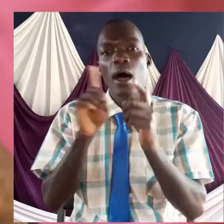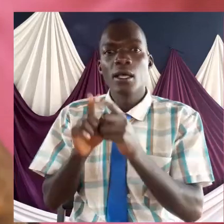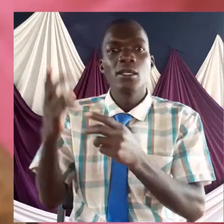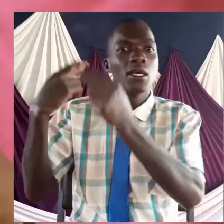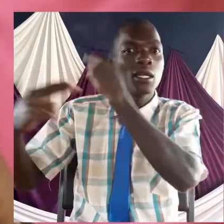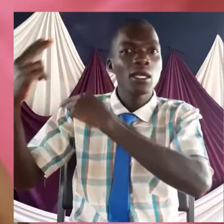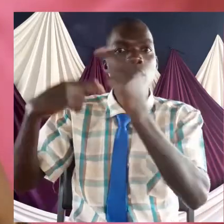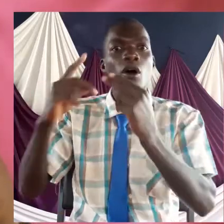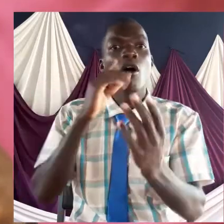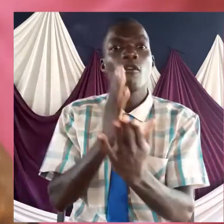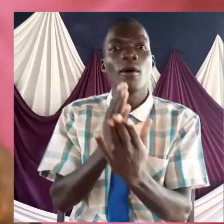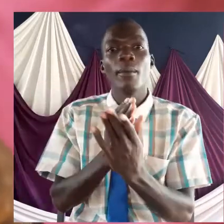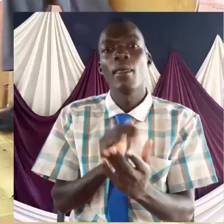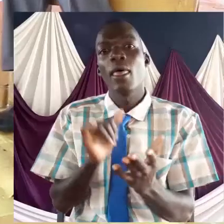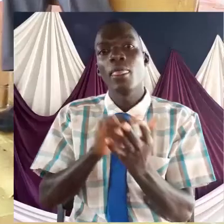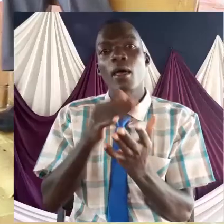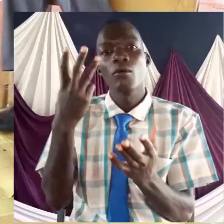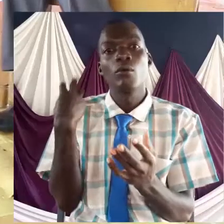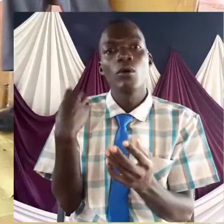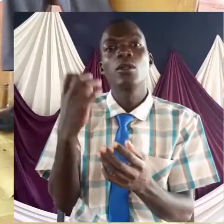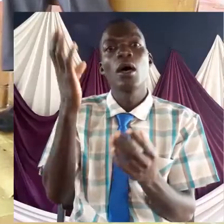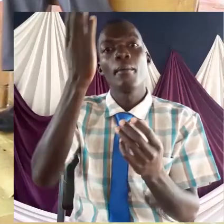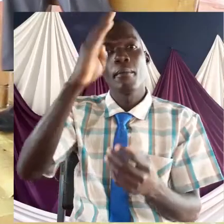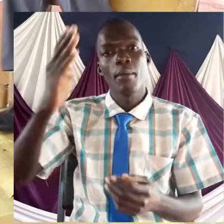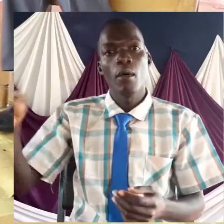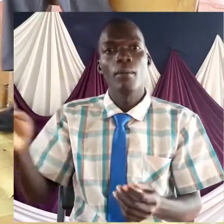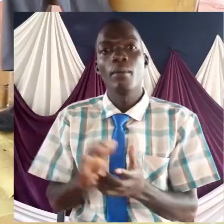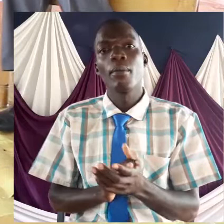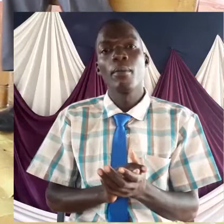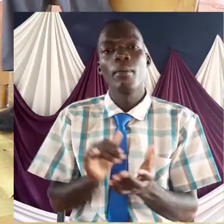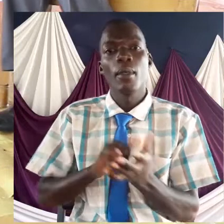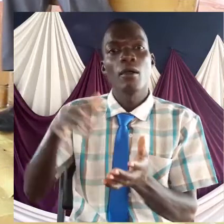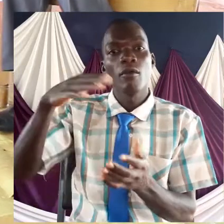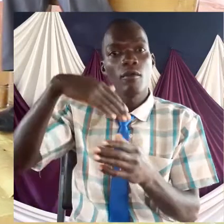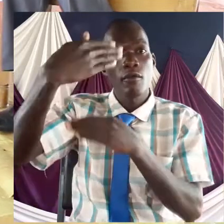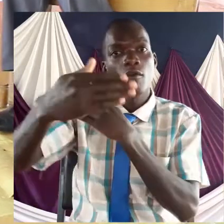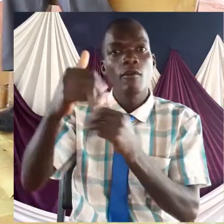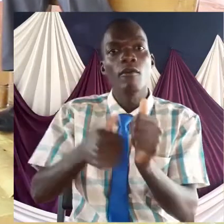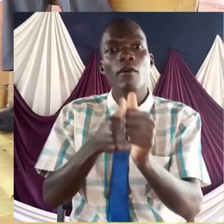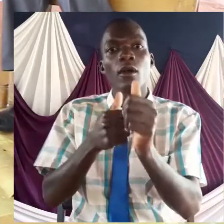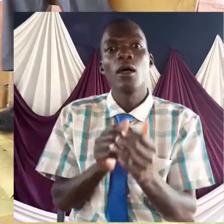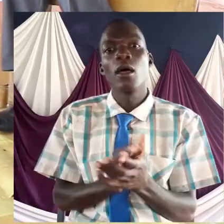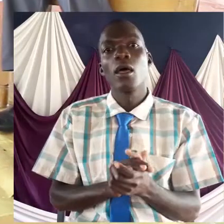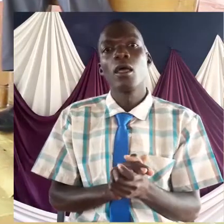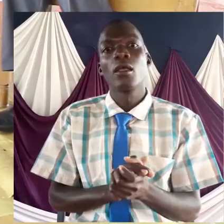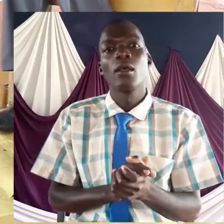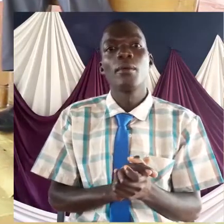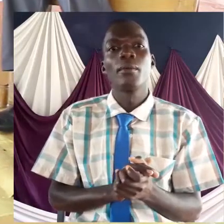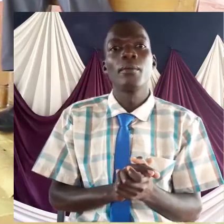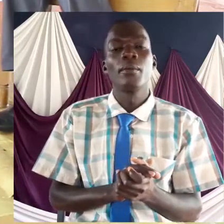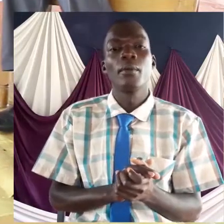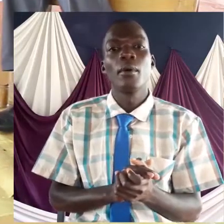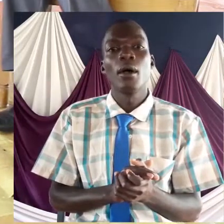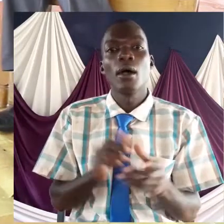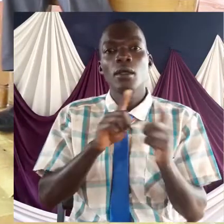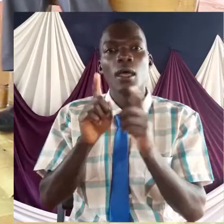confirmed that there was Babylon. Yes. Later on, followed by Medo-Persia.